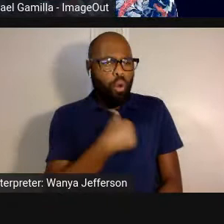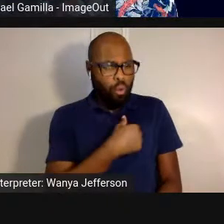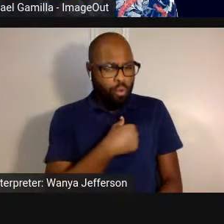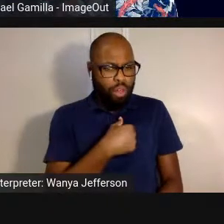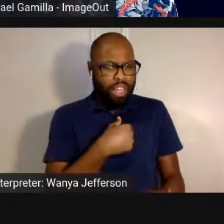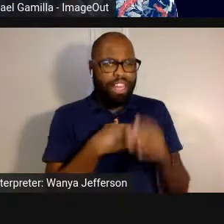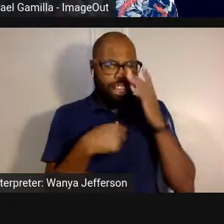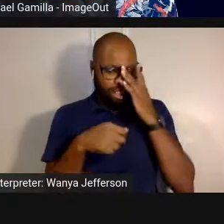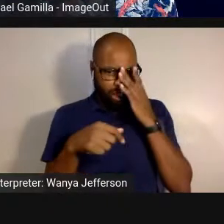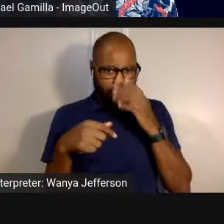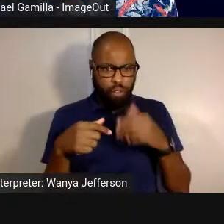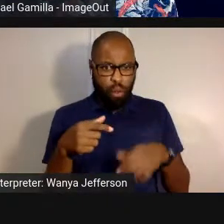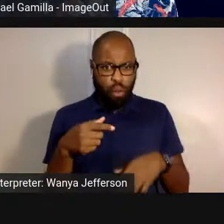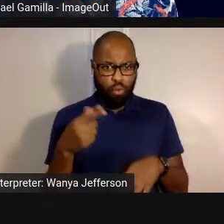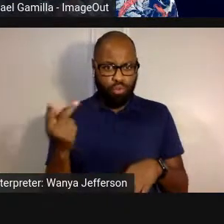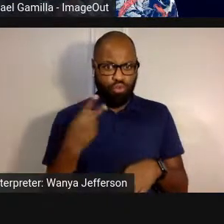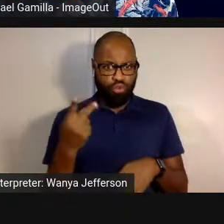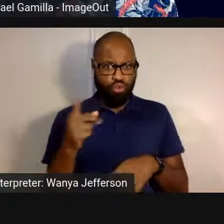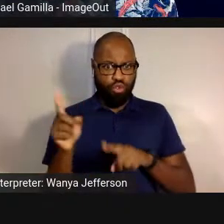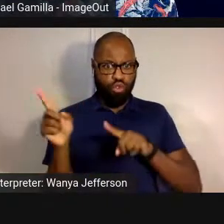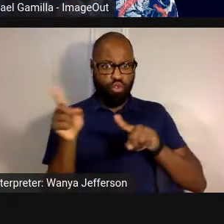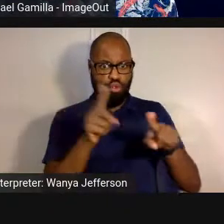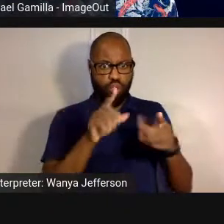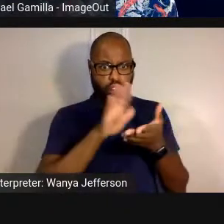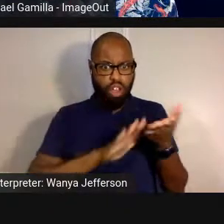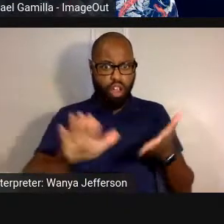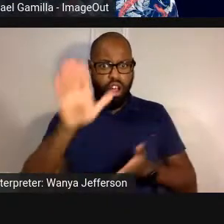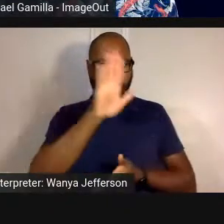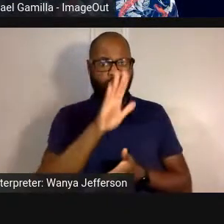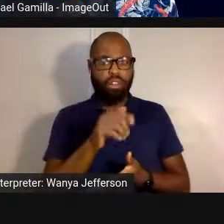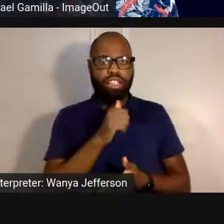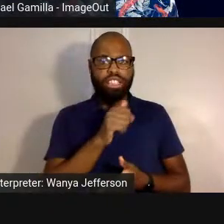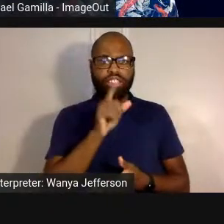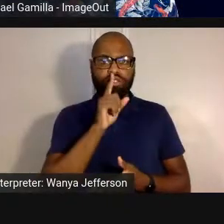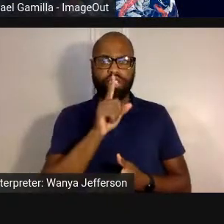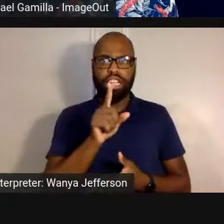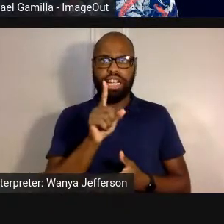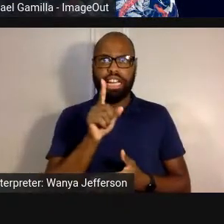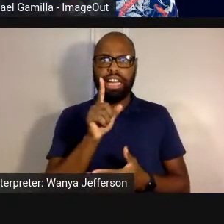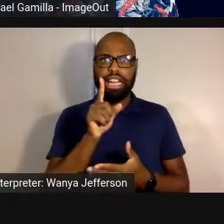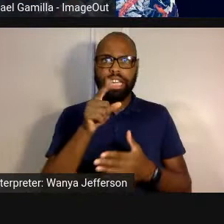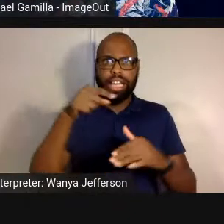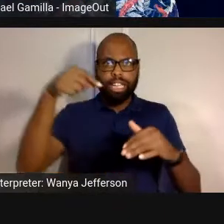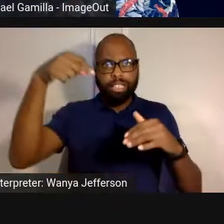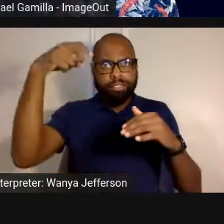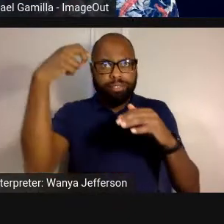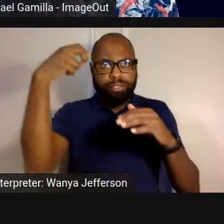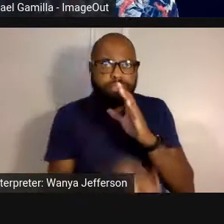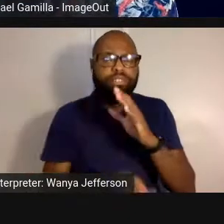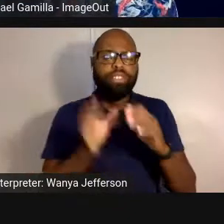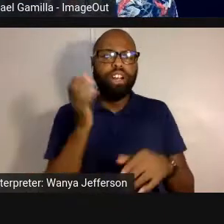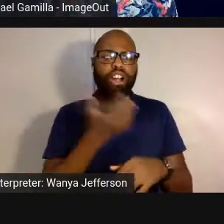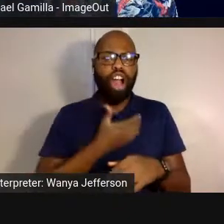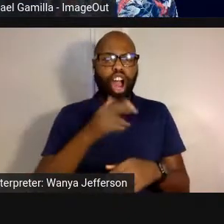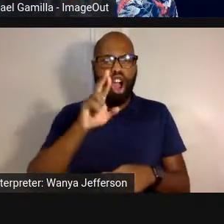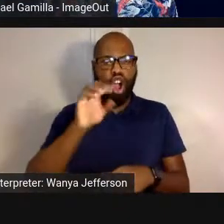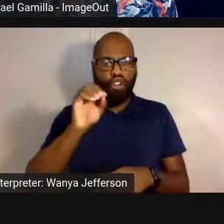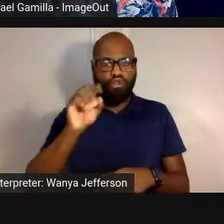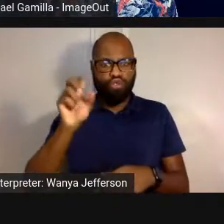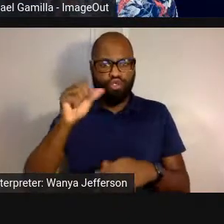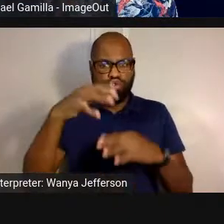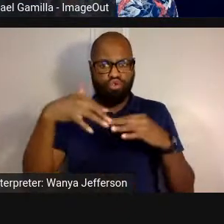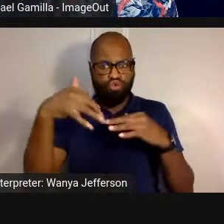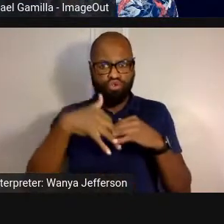while we were in college, we didn't really reach out to our roots as much. But then when I went to master's, I did a whole thesis on